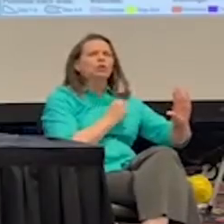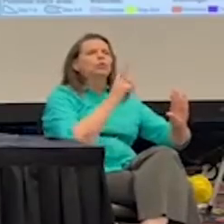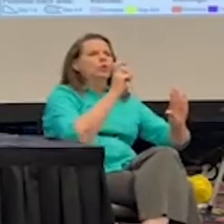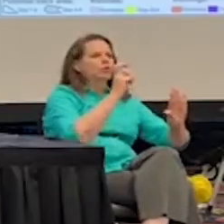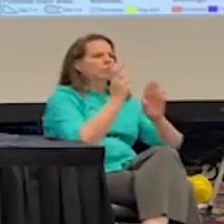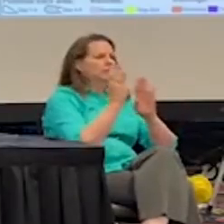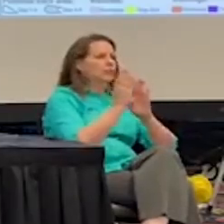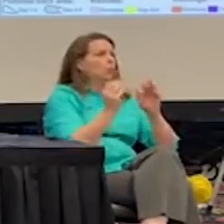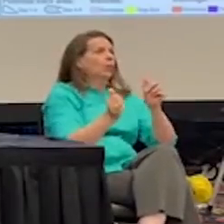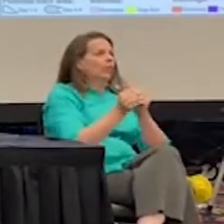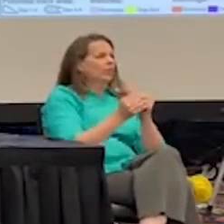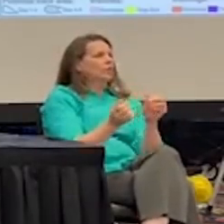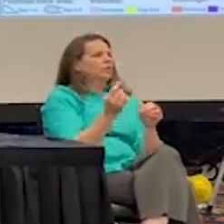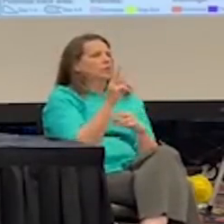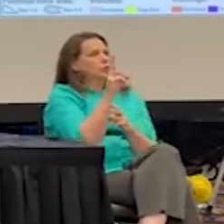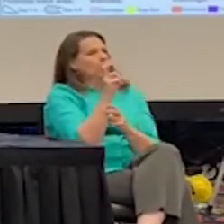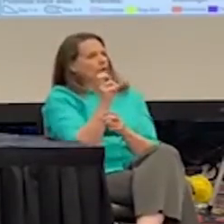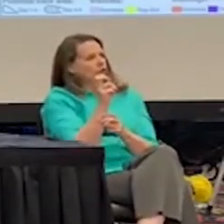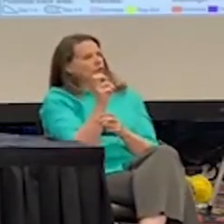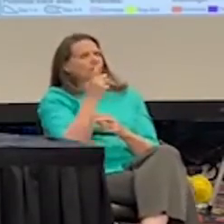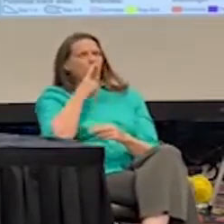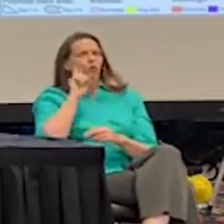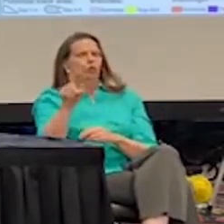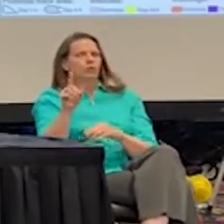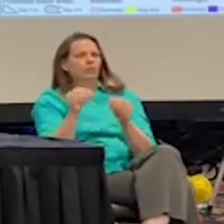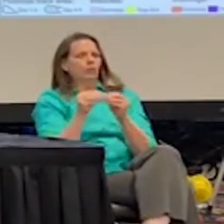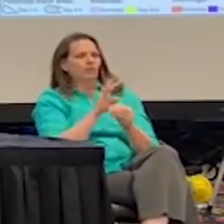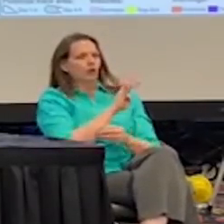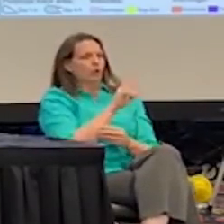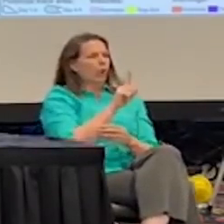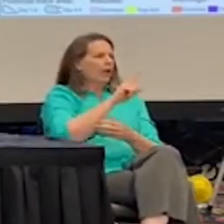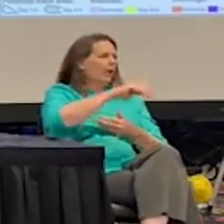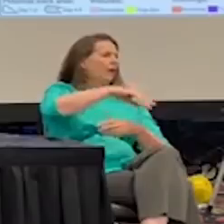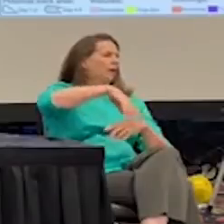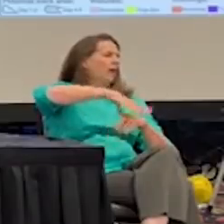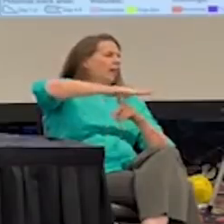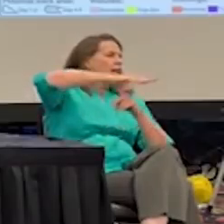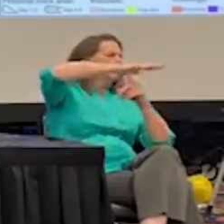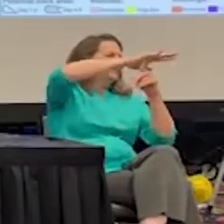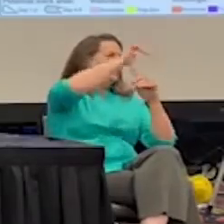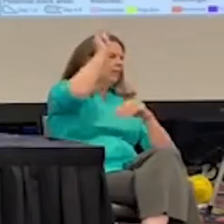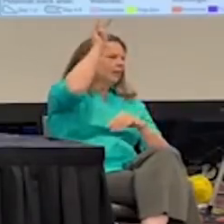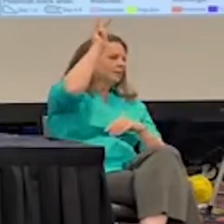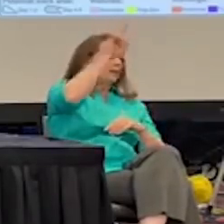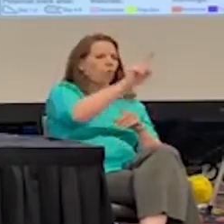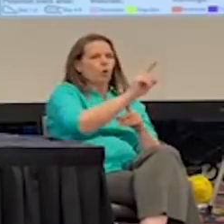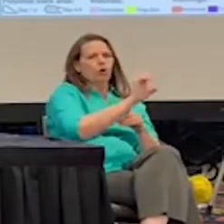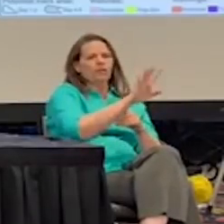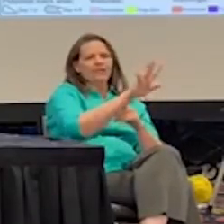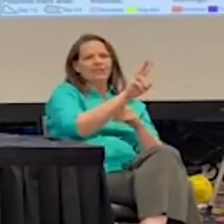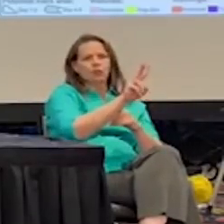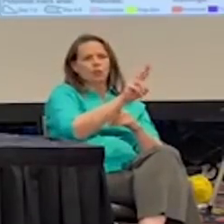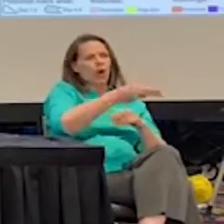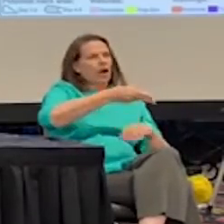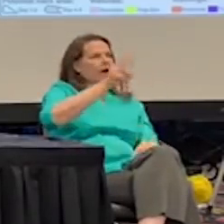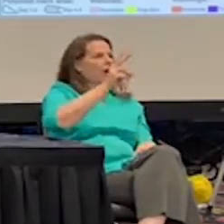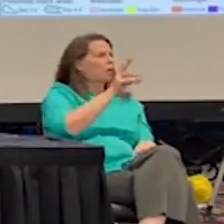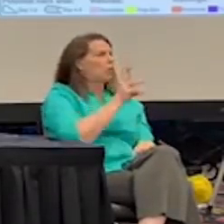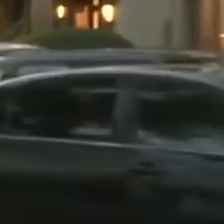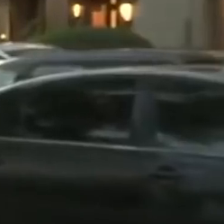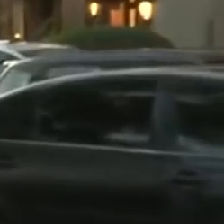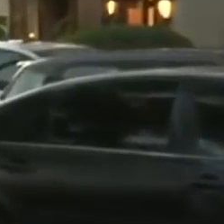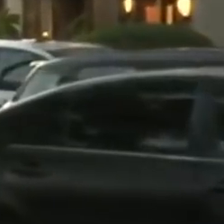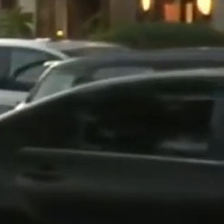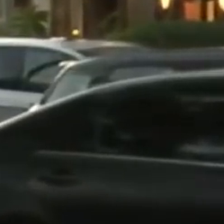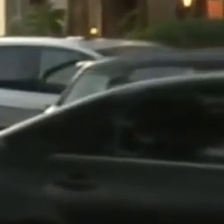200 buses with another 200 ordered, 41 helicopters and planes, and 152 high water vehicles.